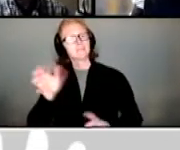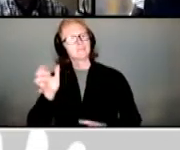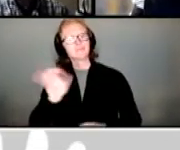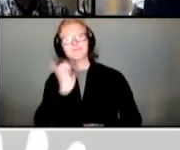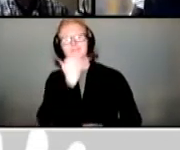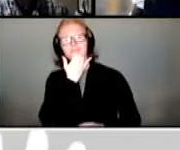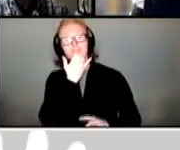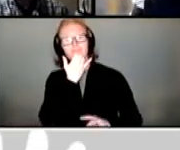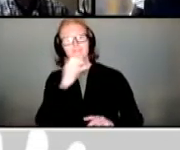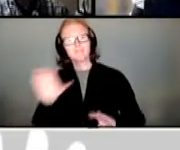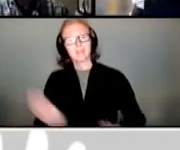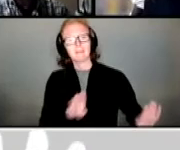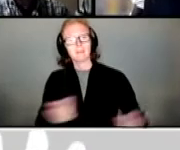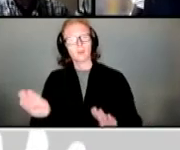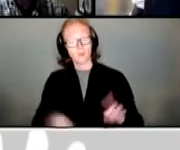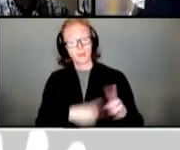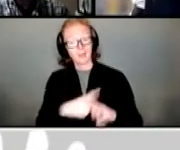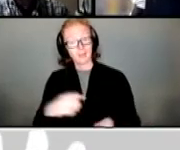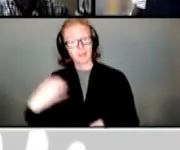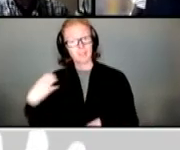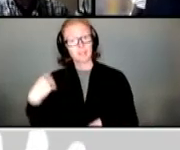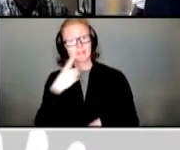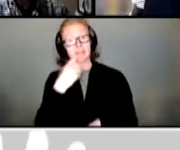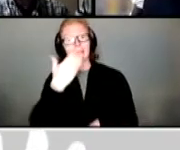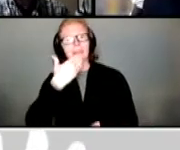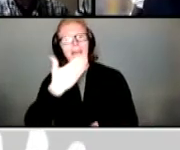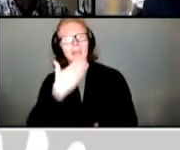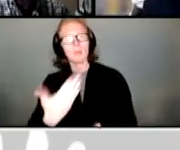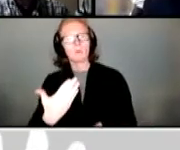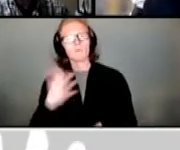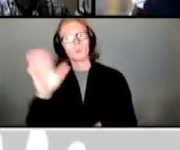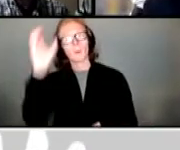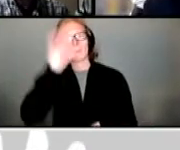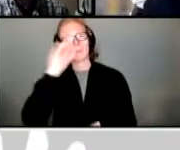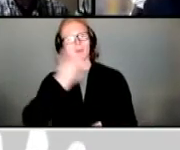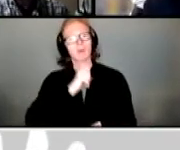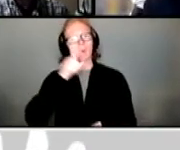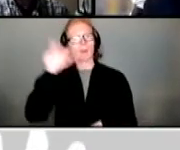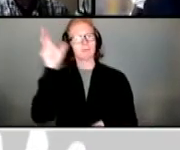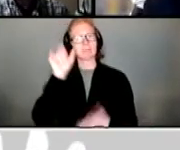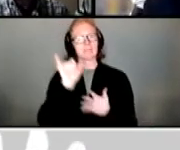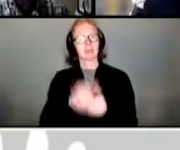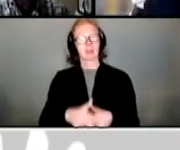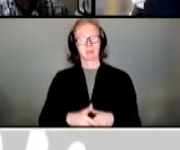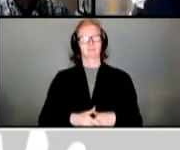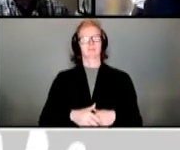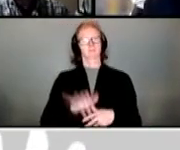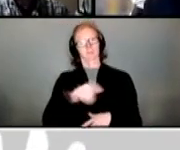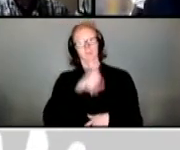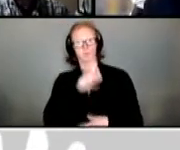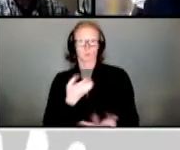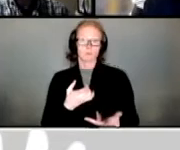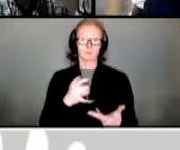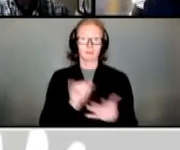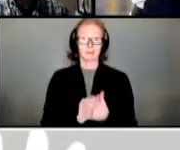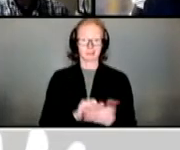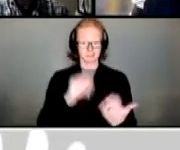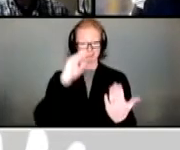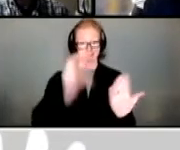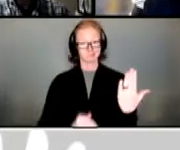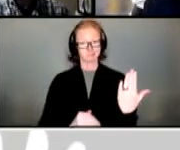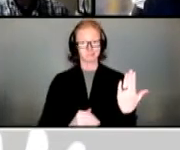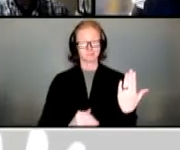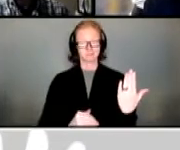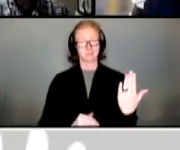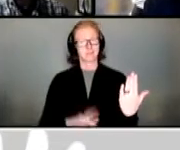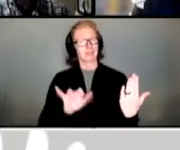misconduct in these cases. And the chief said, well, thank you for your opinion, but I don't have to listen to you. And which was true, because that's the way the code was written at the time. So